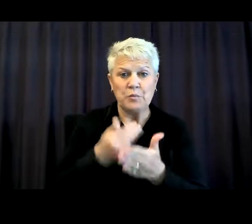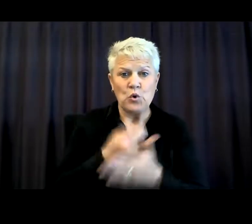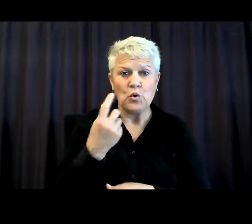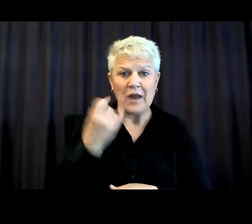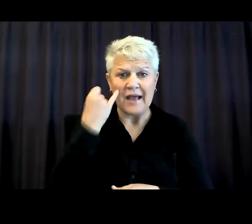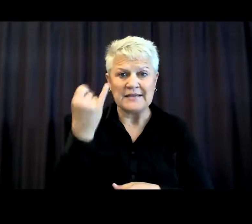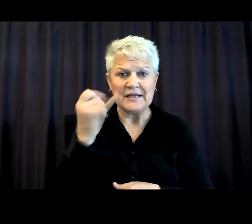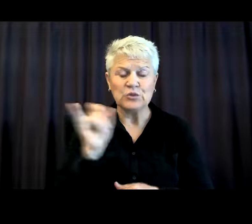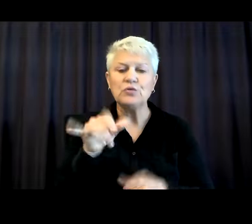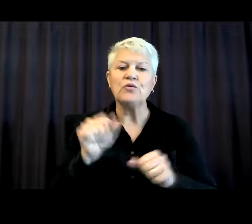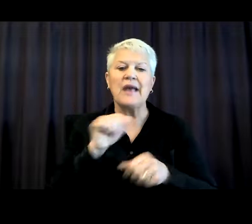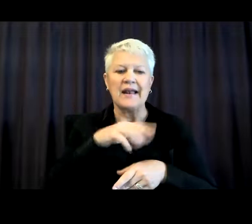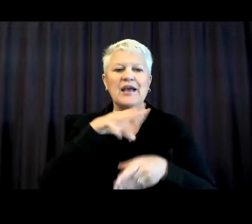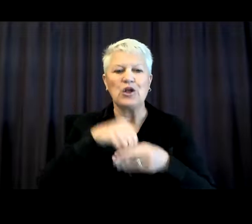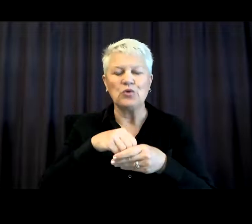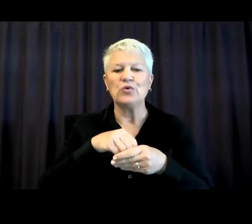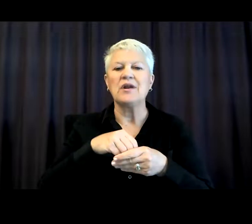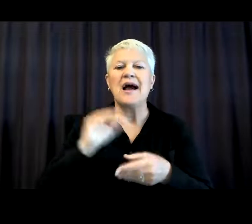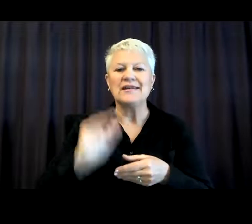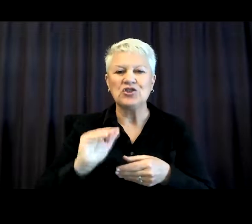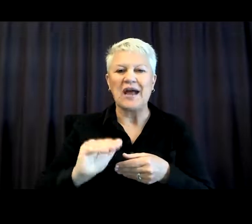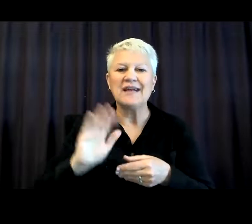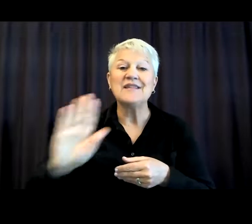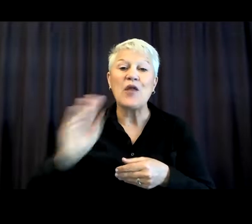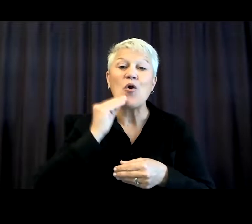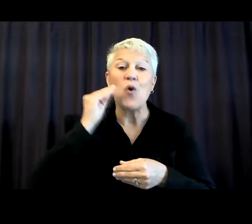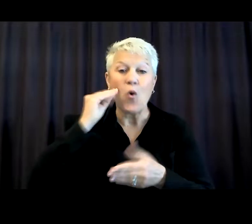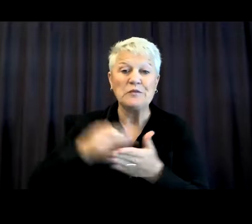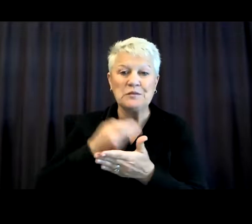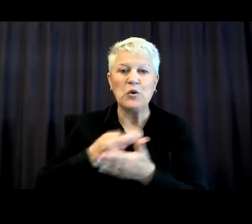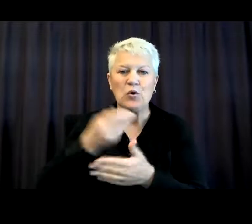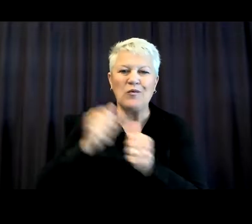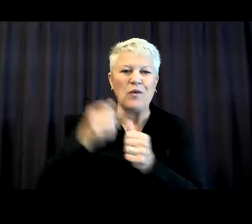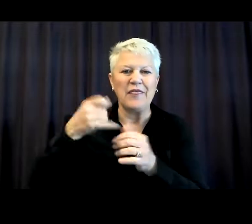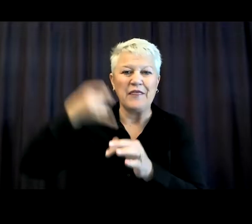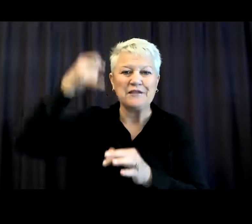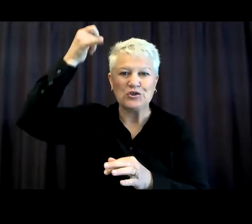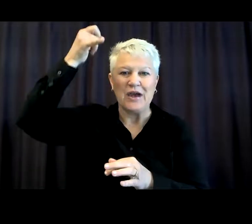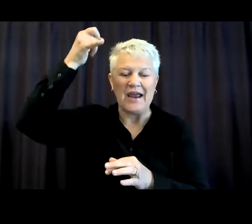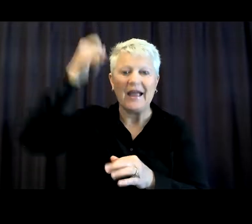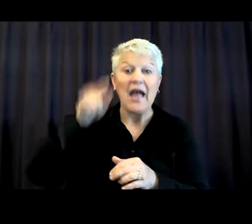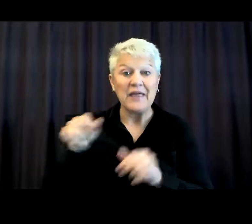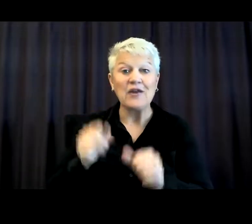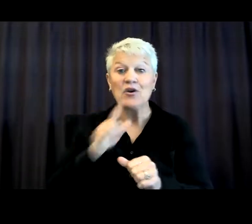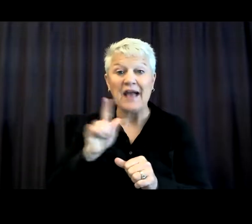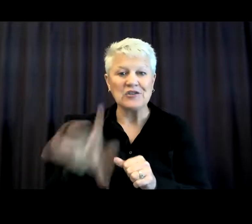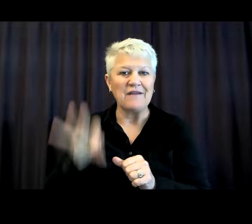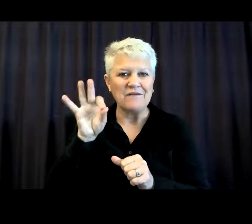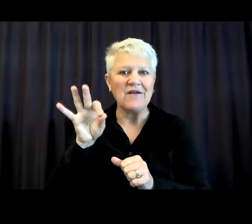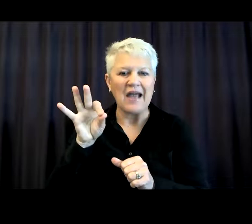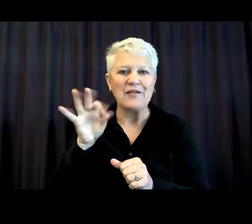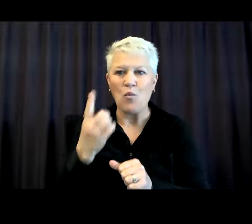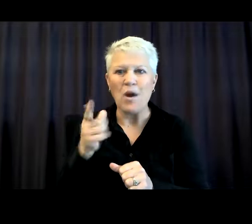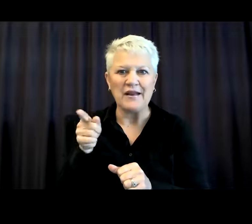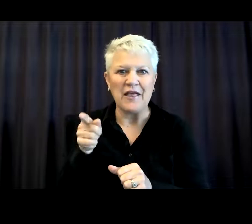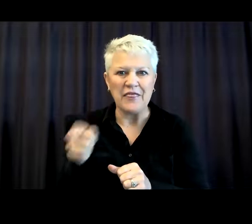can also include a child's own spoon in the mix of this string of spoons, so they could actually find the one that they are